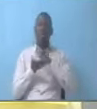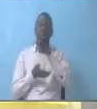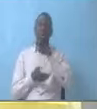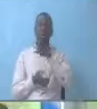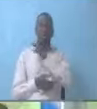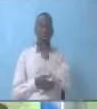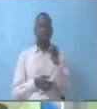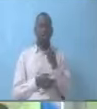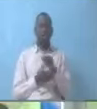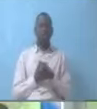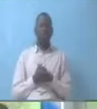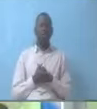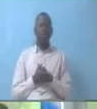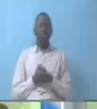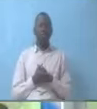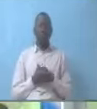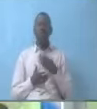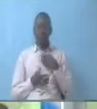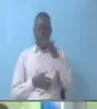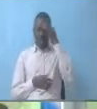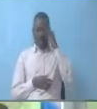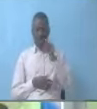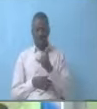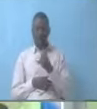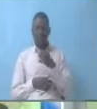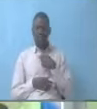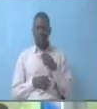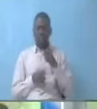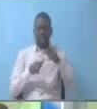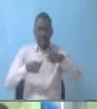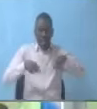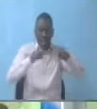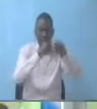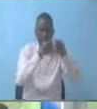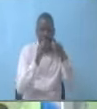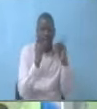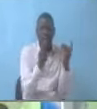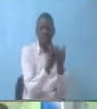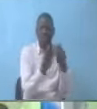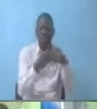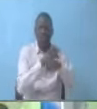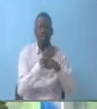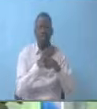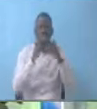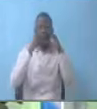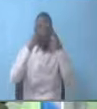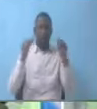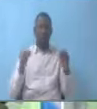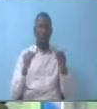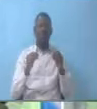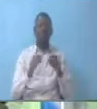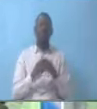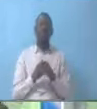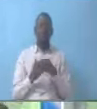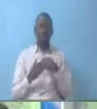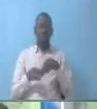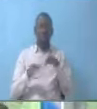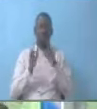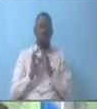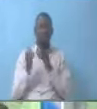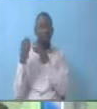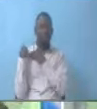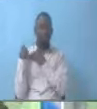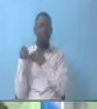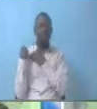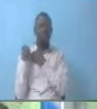my chambers. Yes. But as Attorney and Chief Government legal advisor. Yes. I take responsibility. Thank you very much.